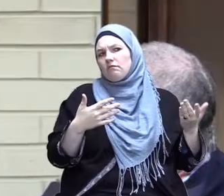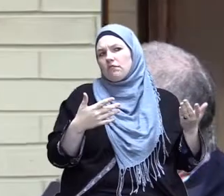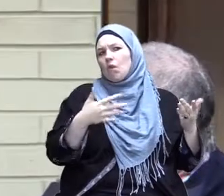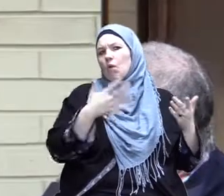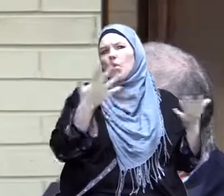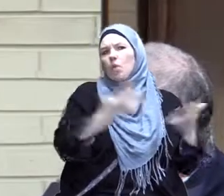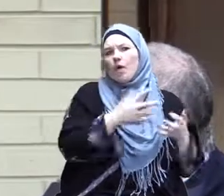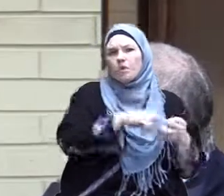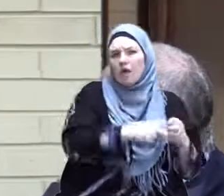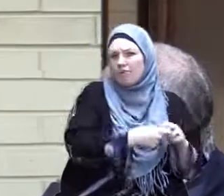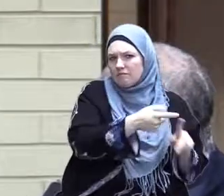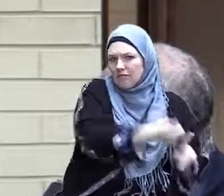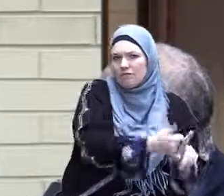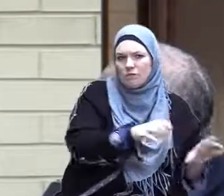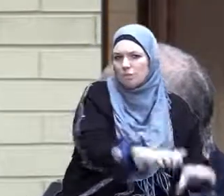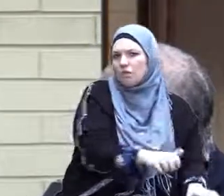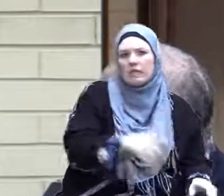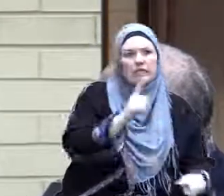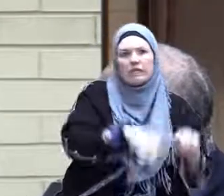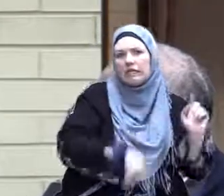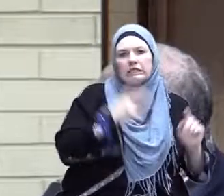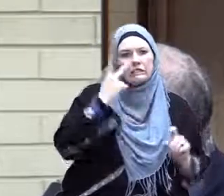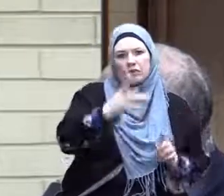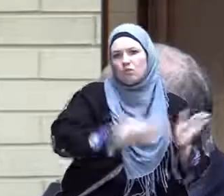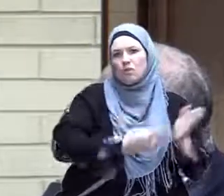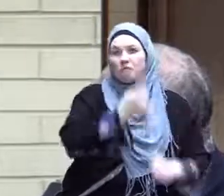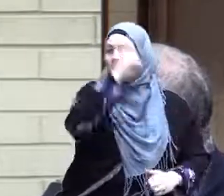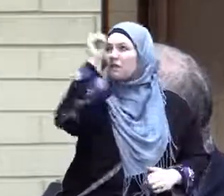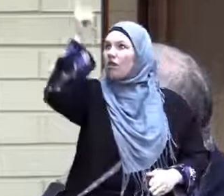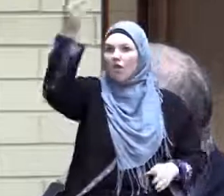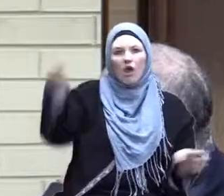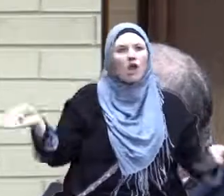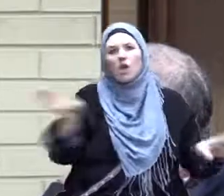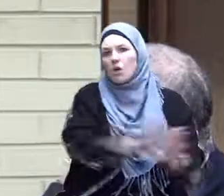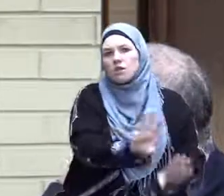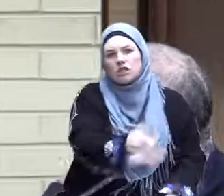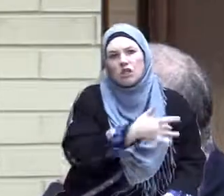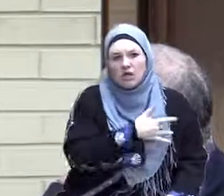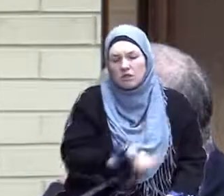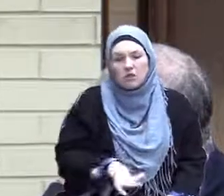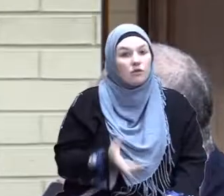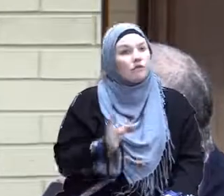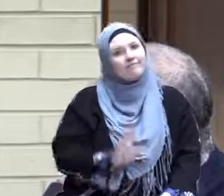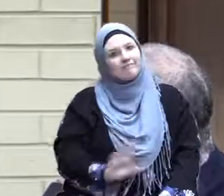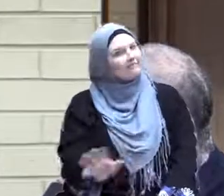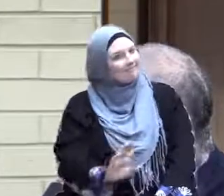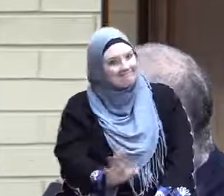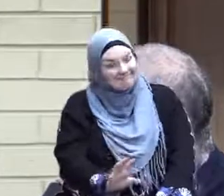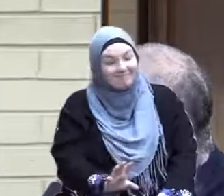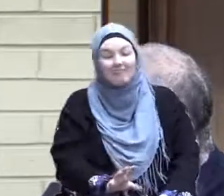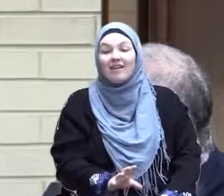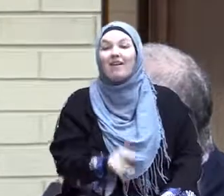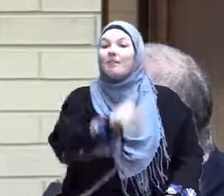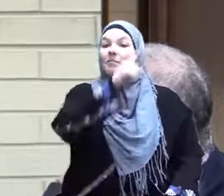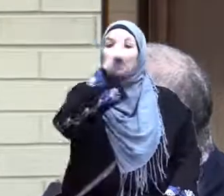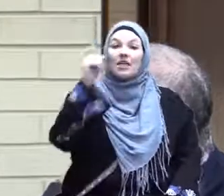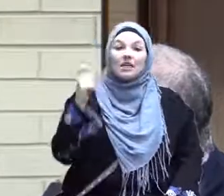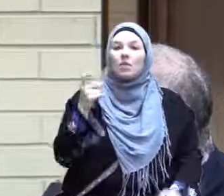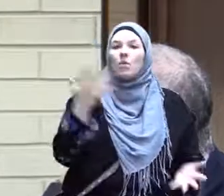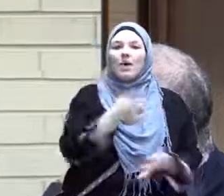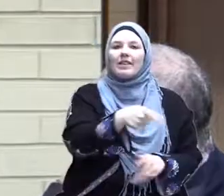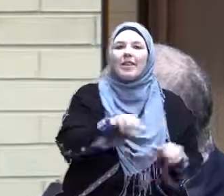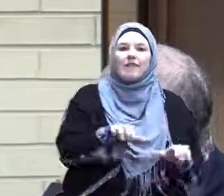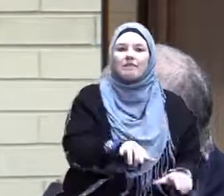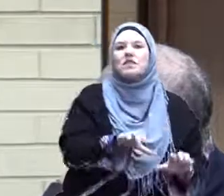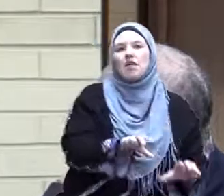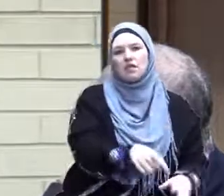he commit? He is unable to see truth because Allah has sealed his heart. But no, it is because of what they